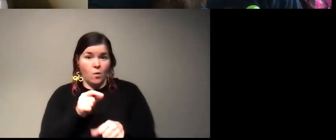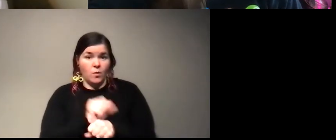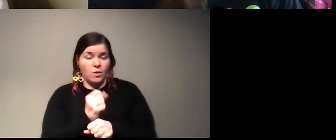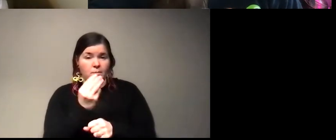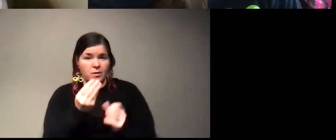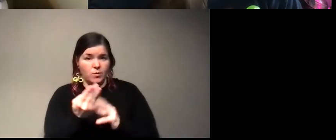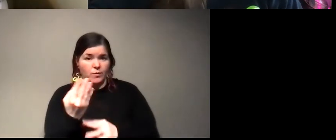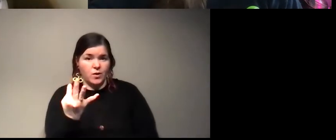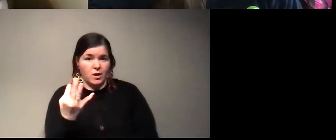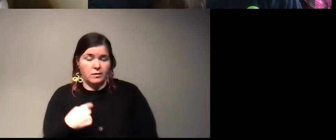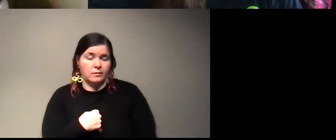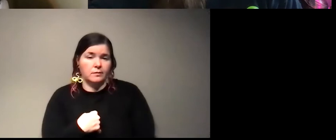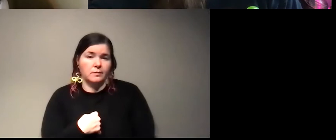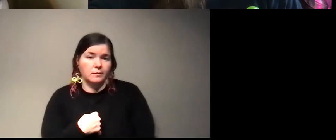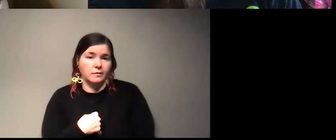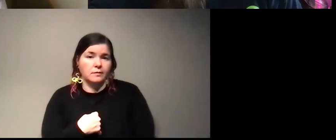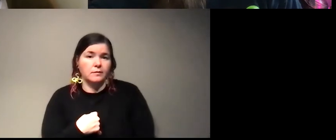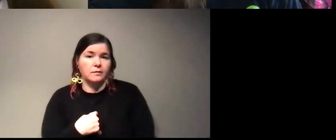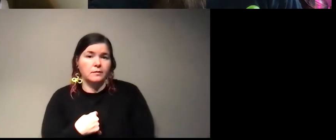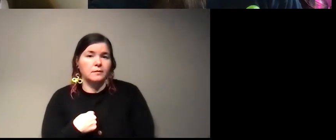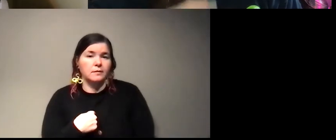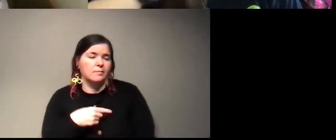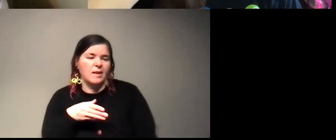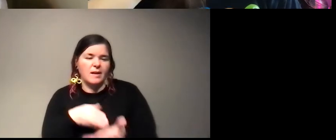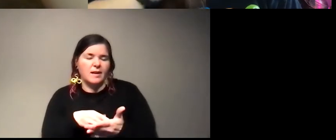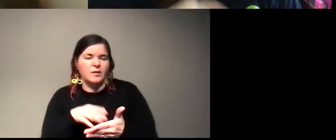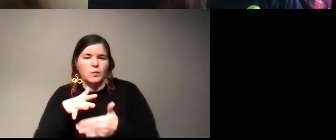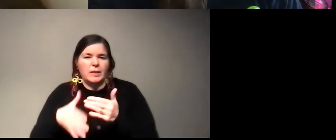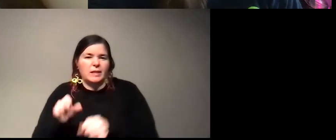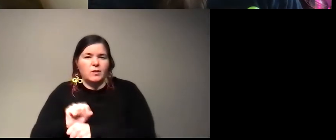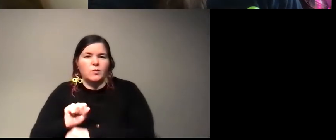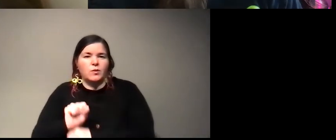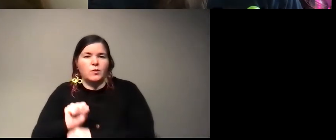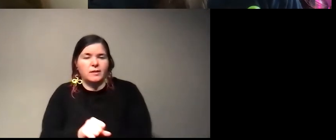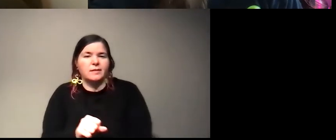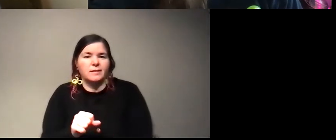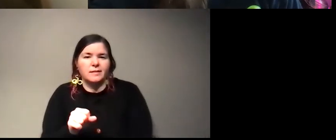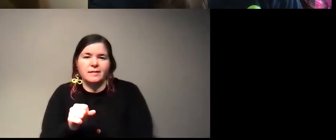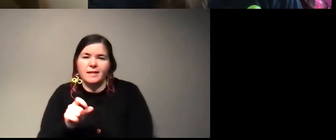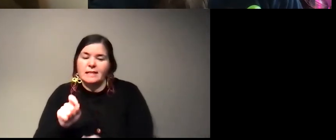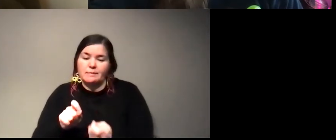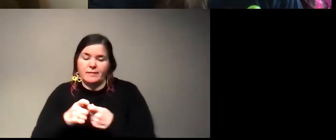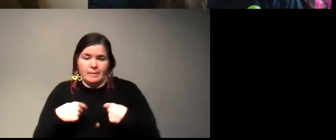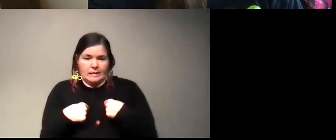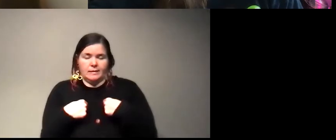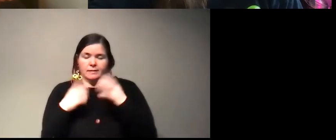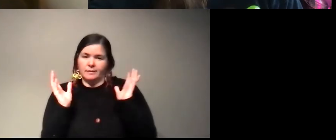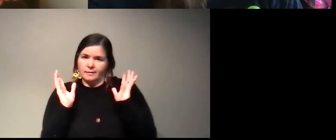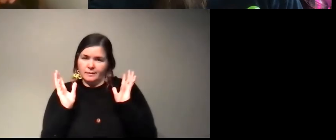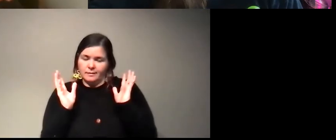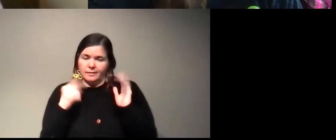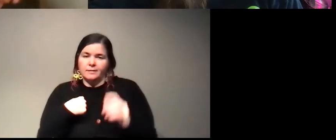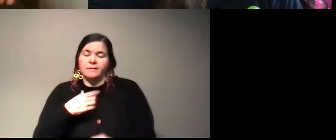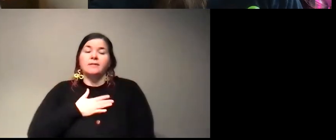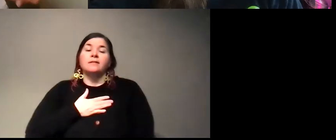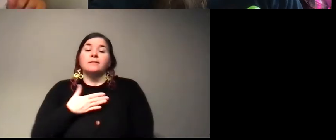Friday because I'm very much against working on the weekends, but that is just very specific to me. Now, I will go